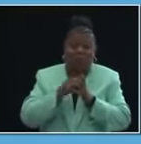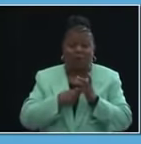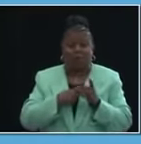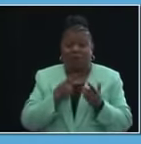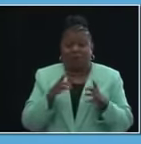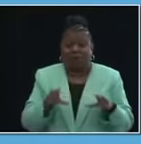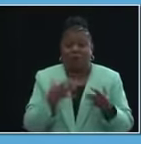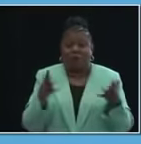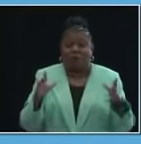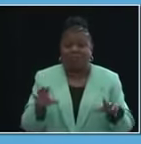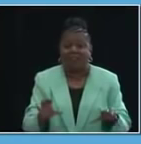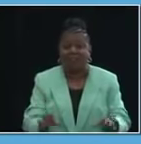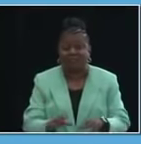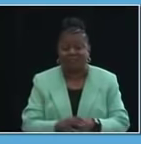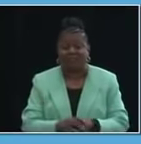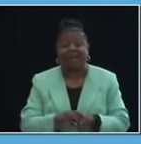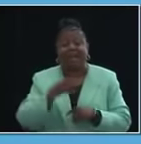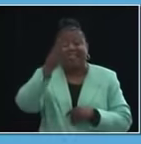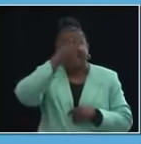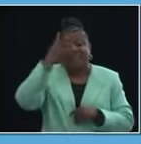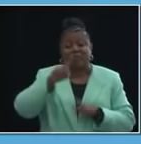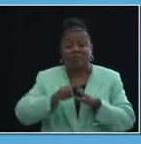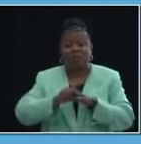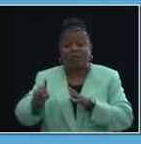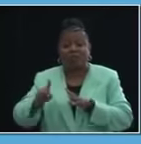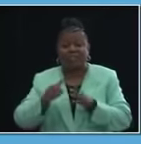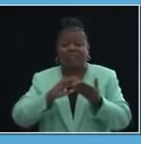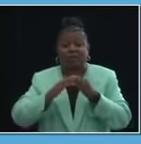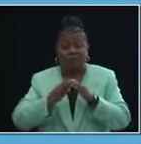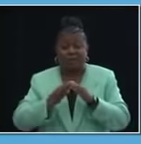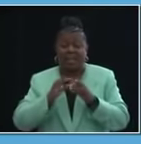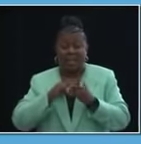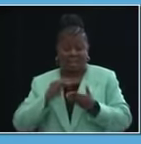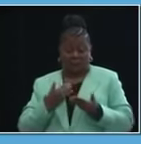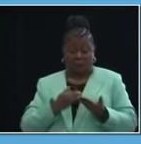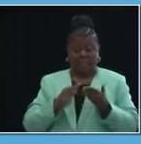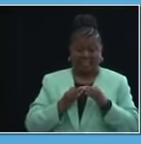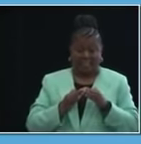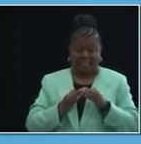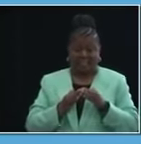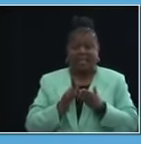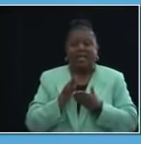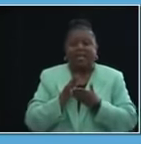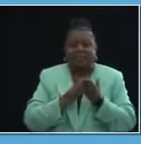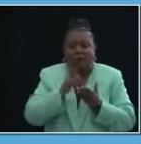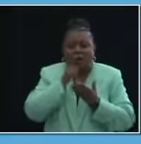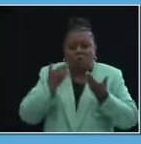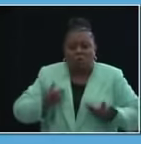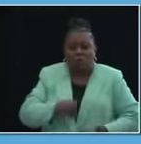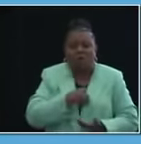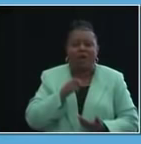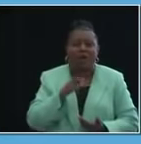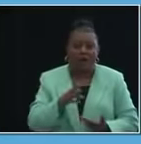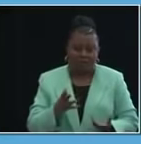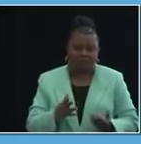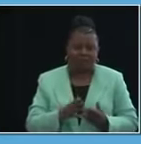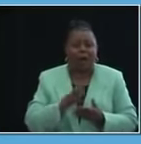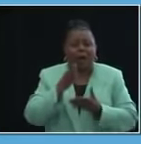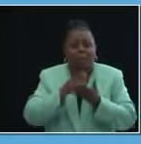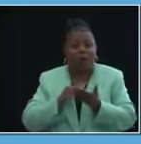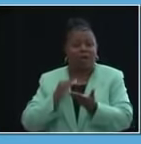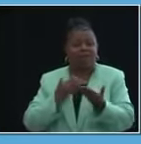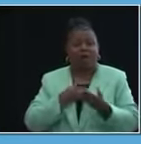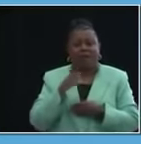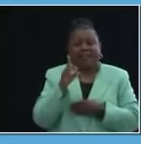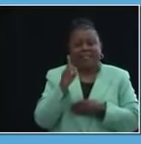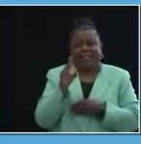know. The immigrant and refugee community in our city is part of who we are, part of our